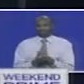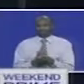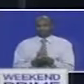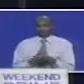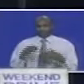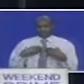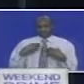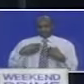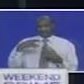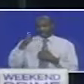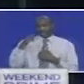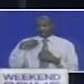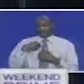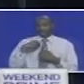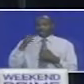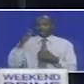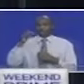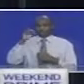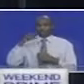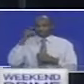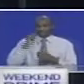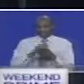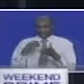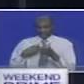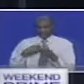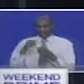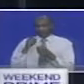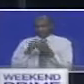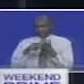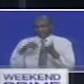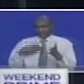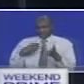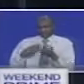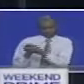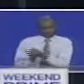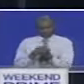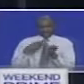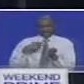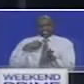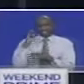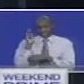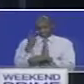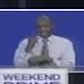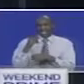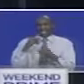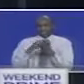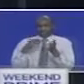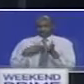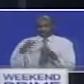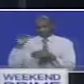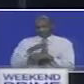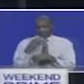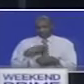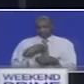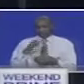Handicap 28 Florence Kamonjo shot 45 Stableford points to emerge overall winner in the second edition of the Rift Valley